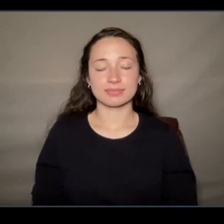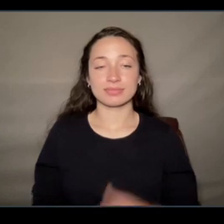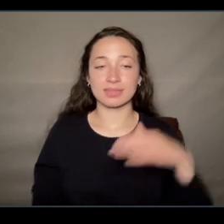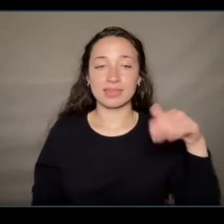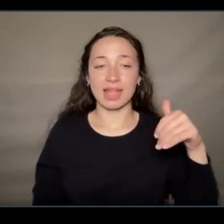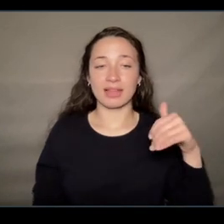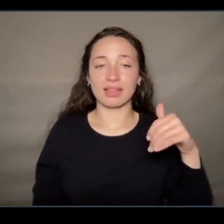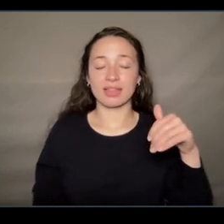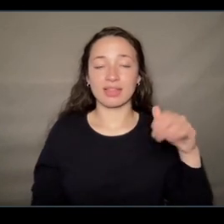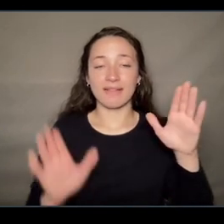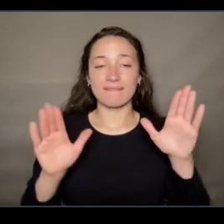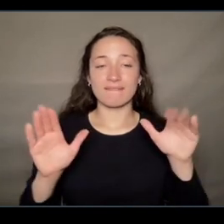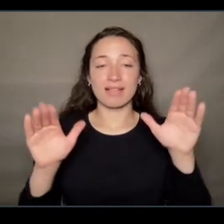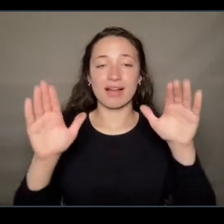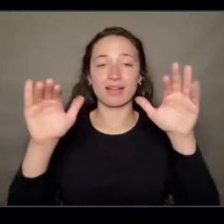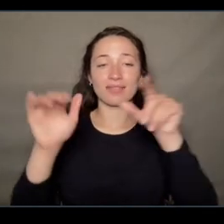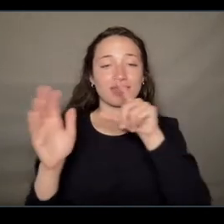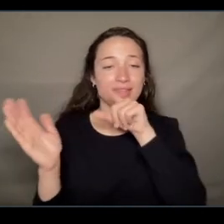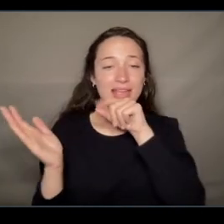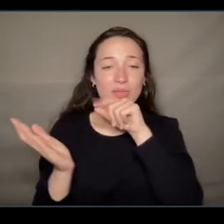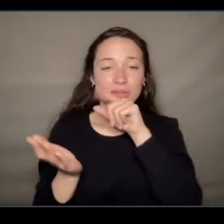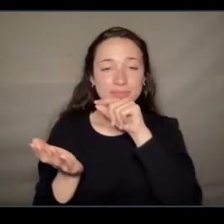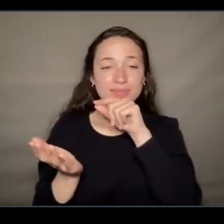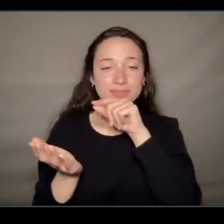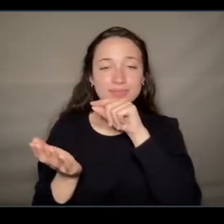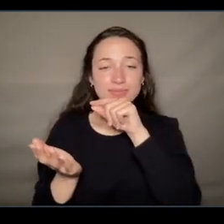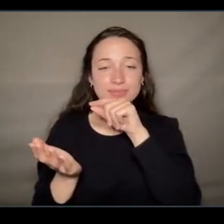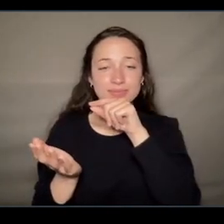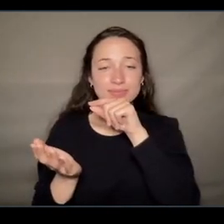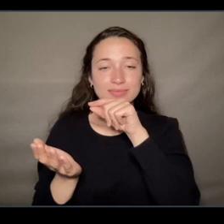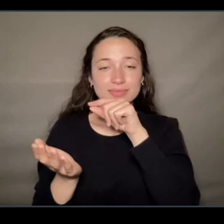Late. In the flight of a heron,